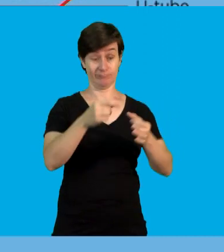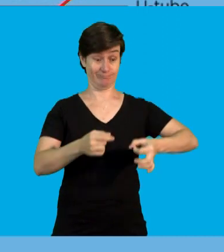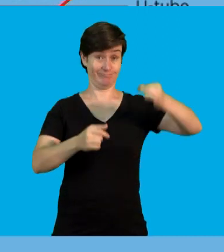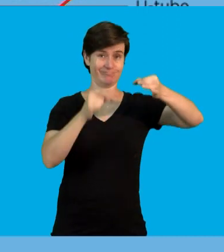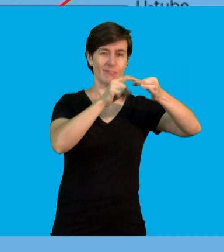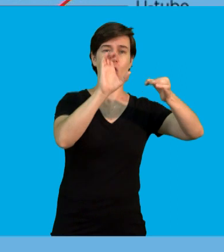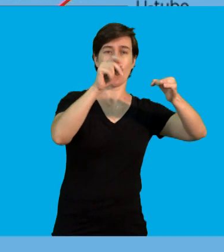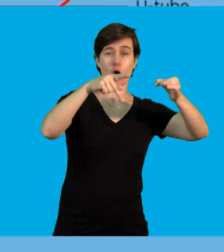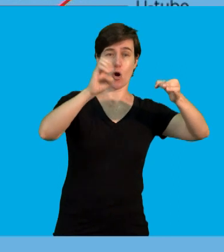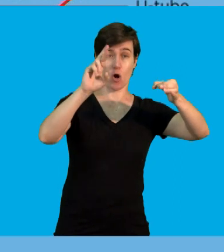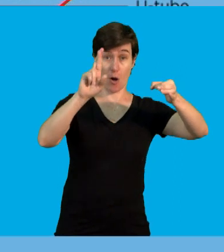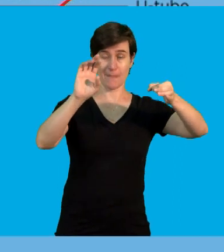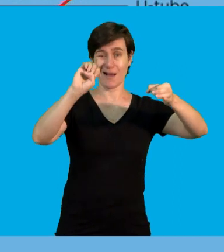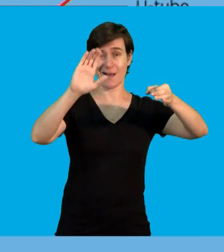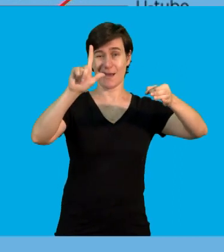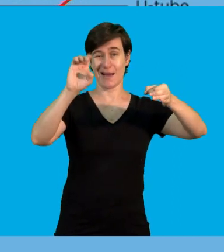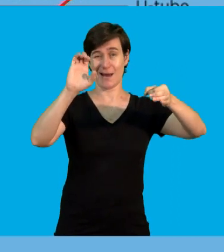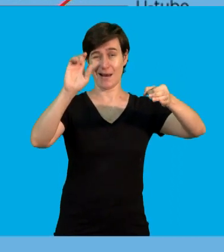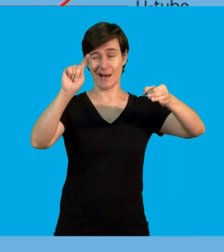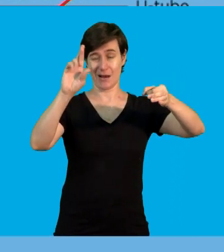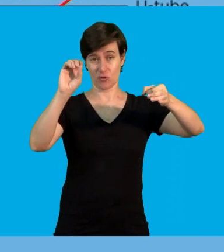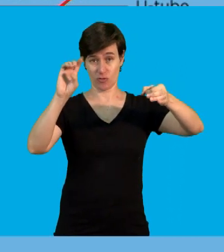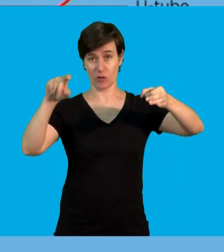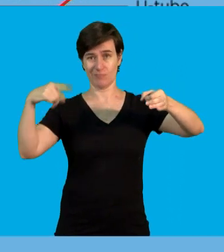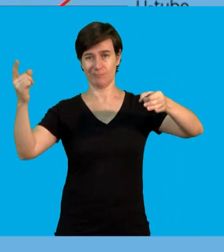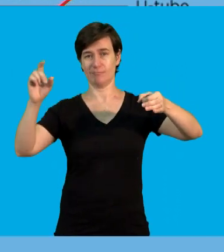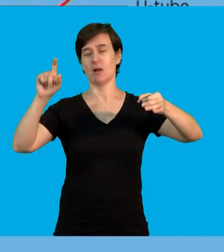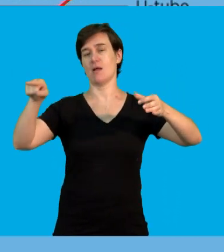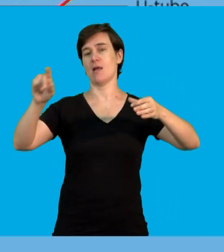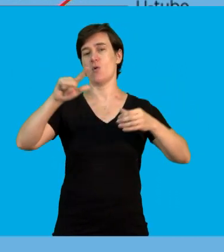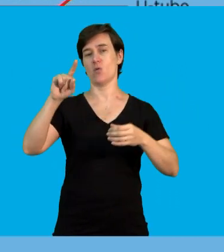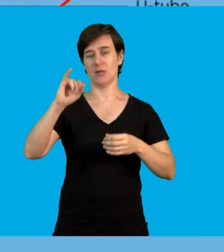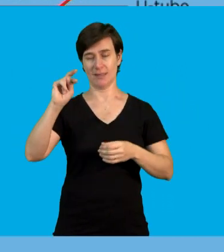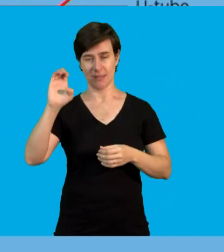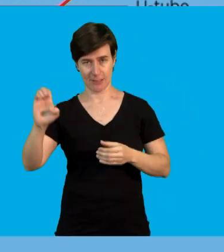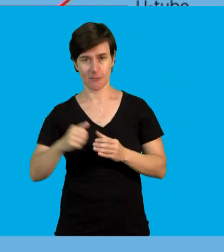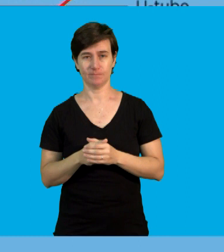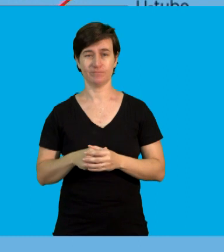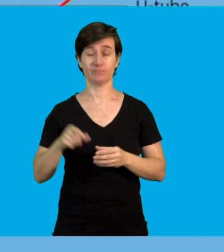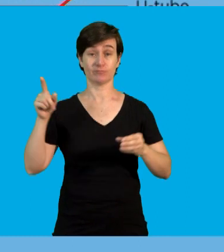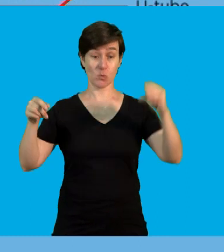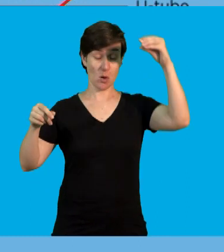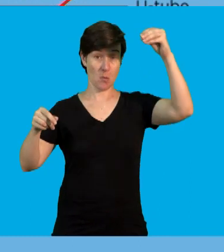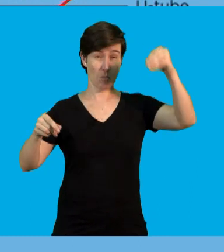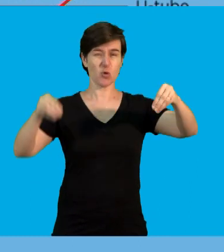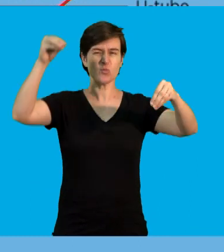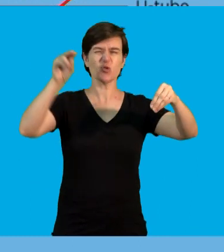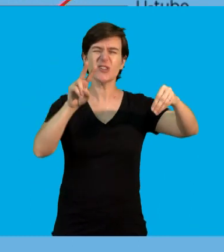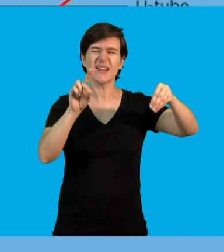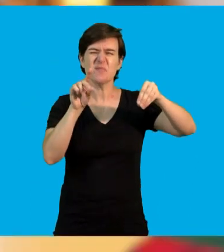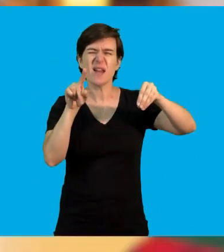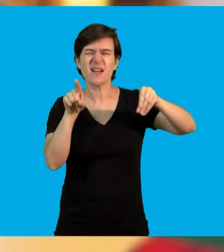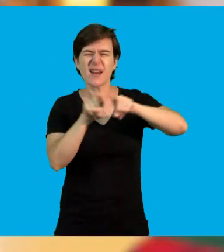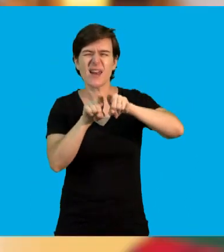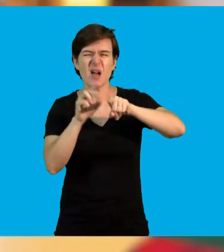and copper is also another metal that we know. Then those two metals are dipped into a